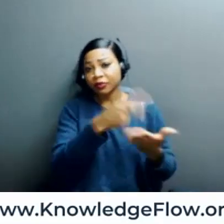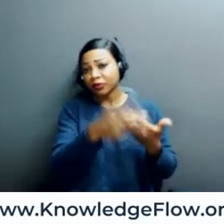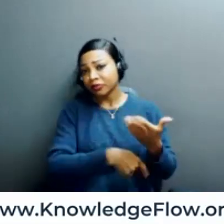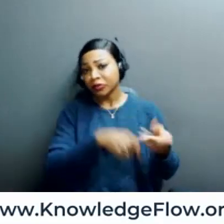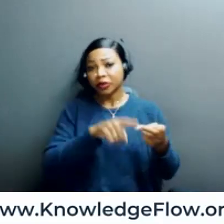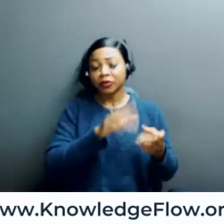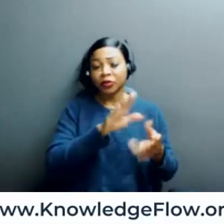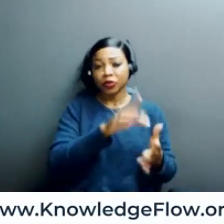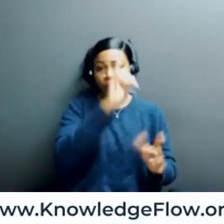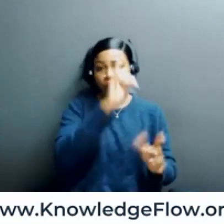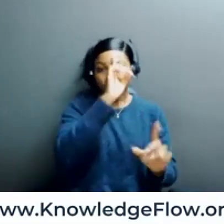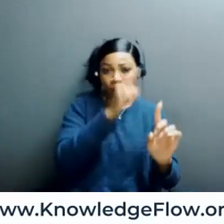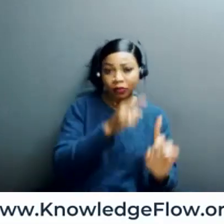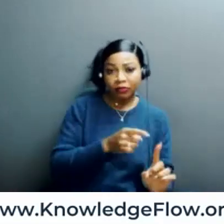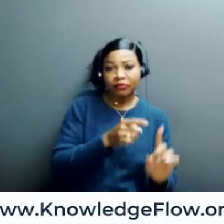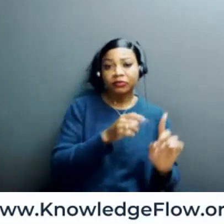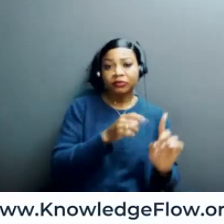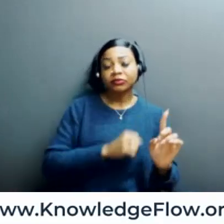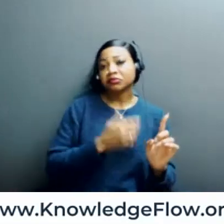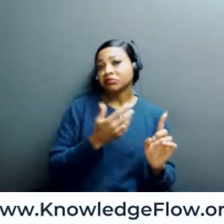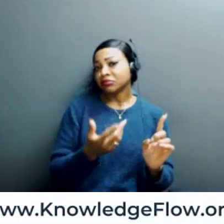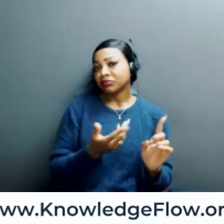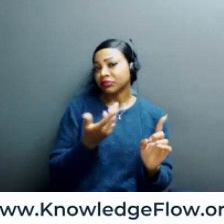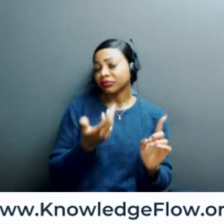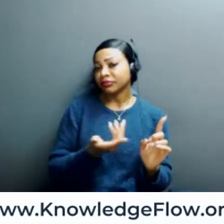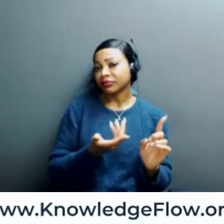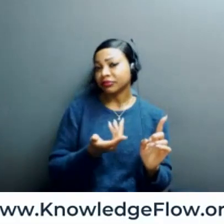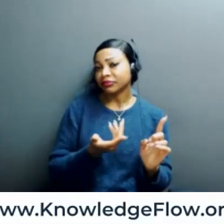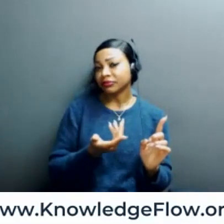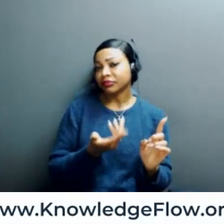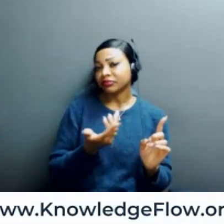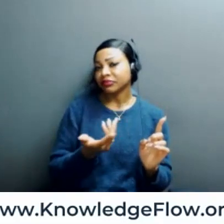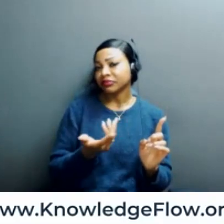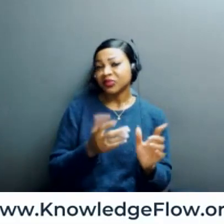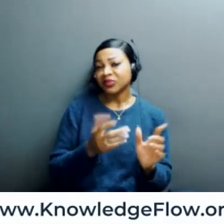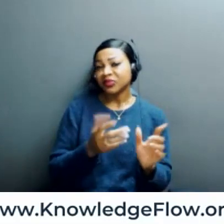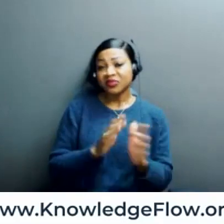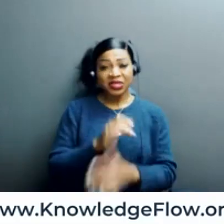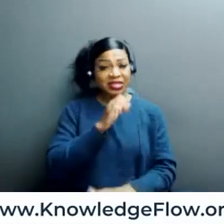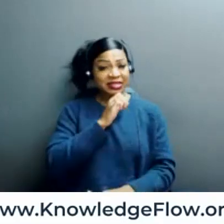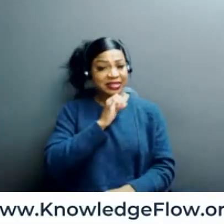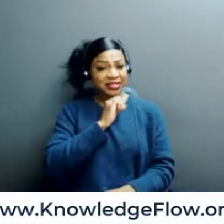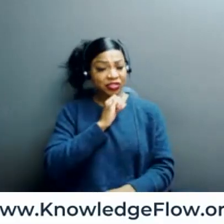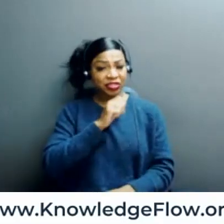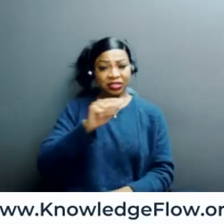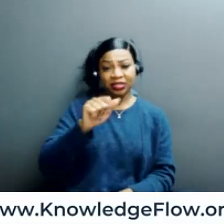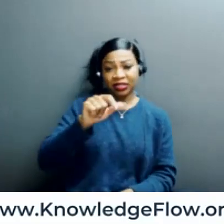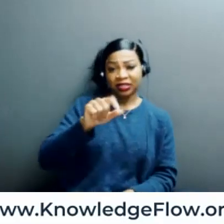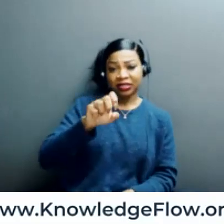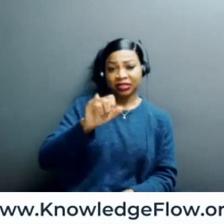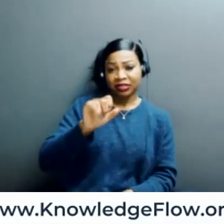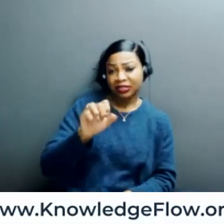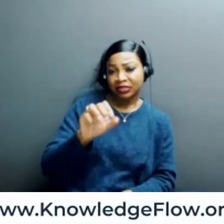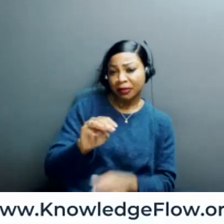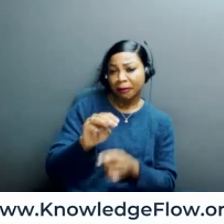your initiatives uh and that can you know is that that ageism barrier was that something that you had to contend with and so